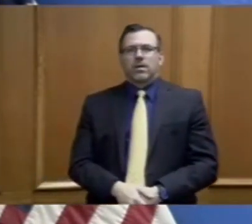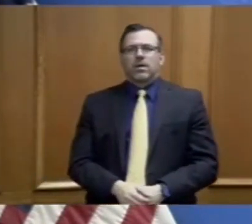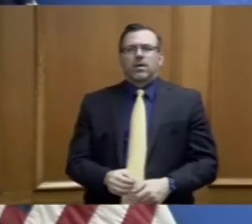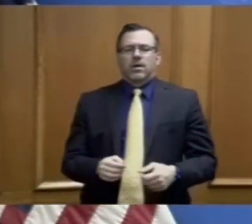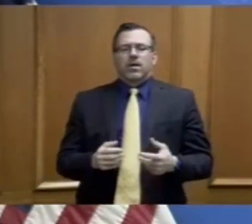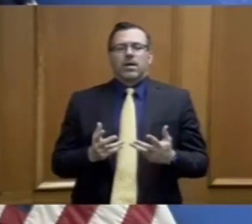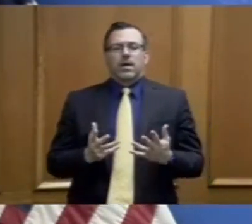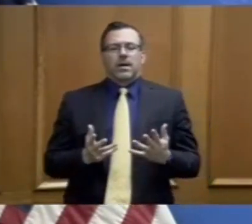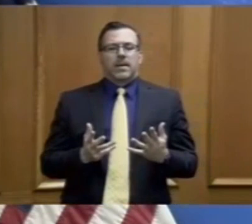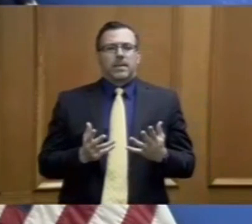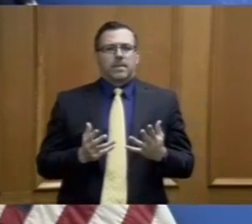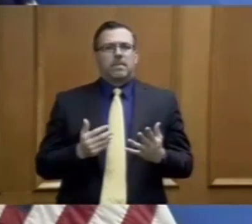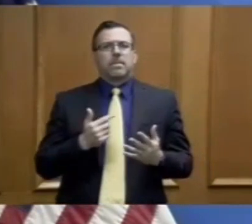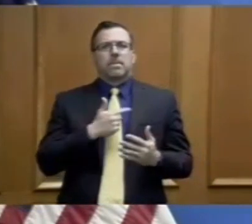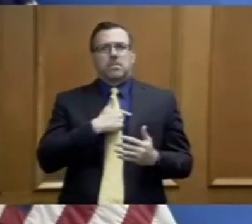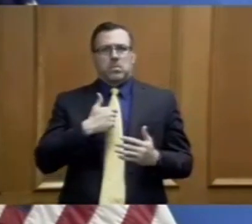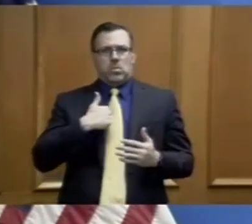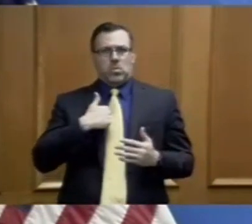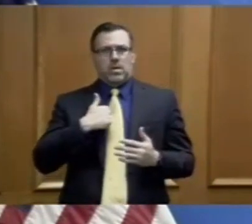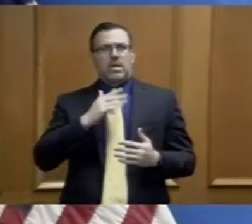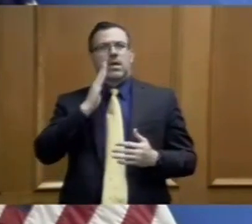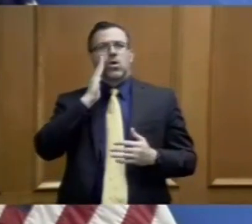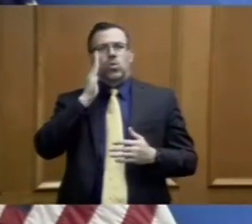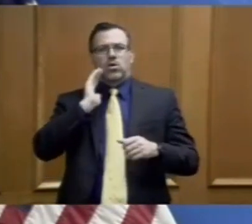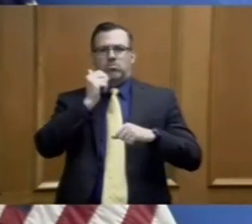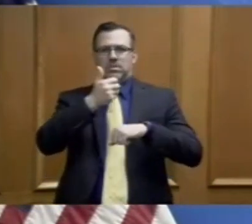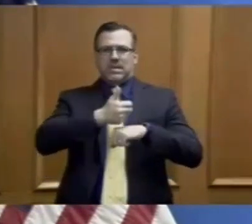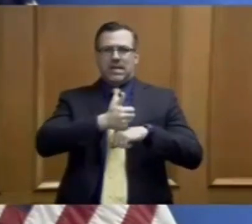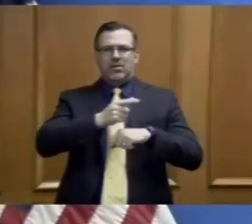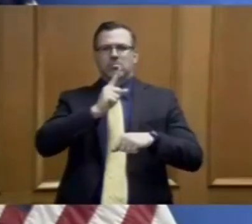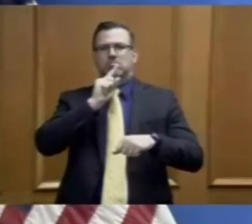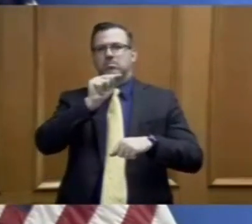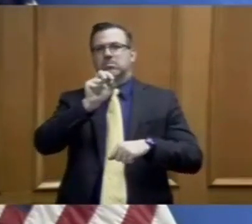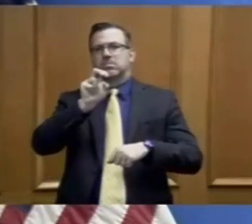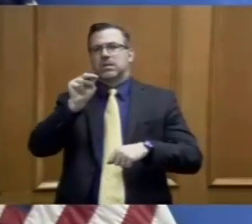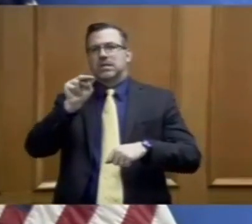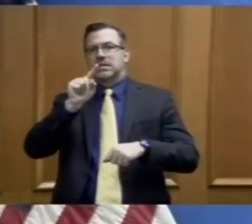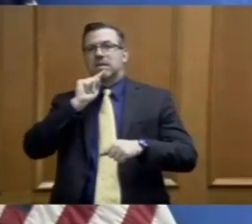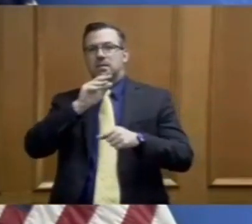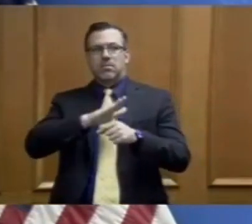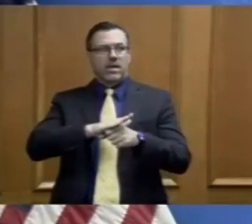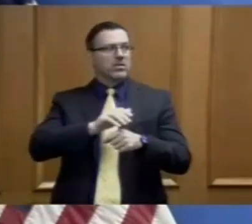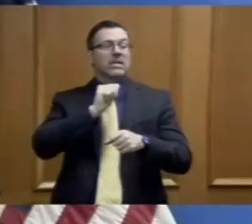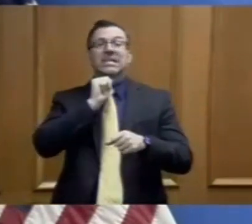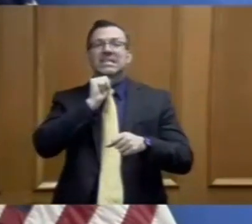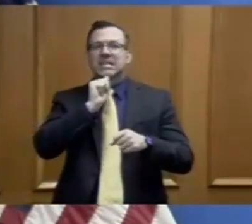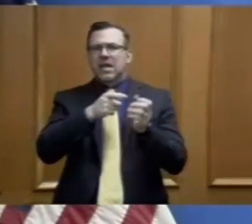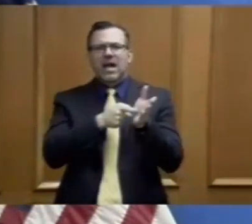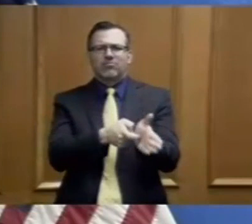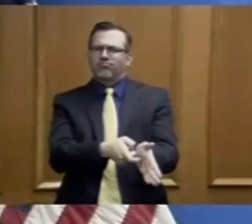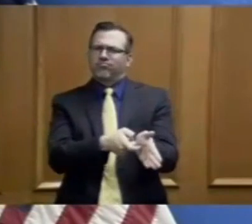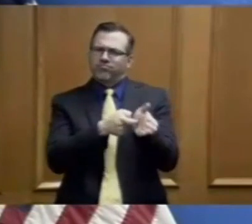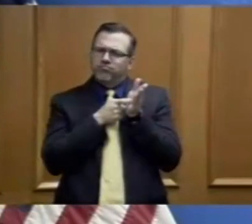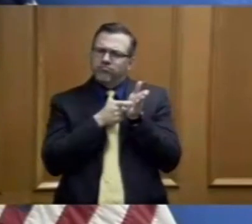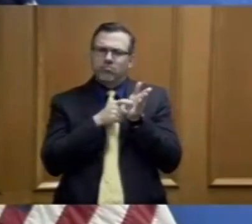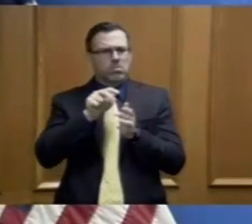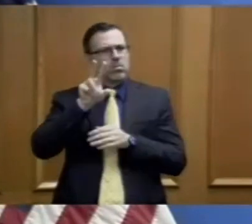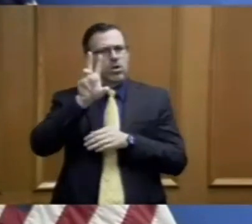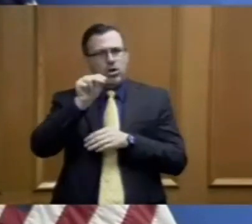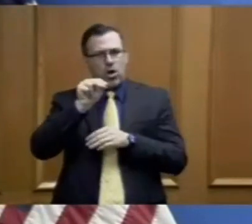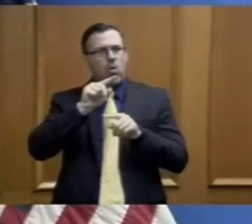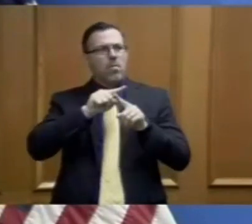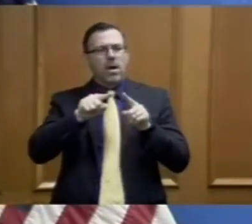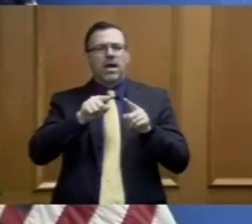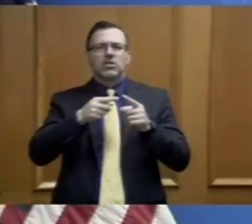said earlier, we're going to be putting this Tennessee pledge out there, not as a mandate, but as a set of